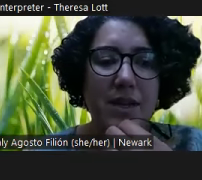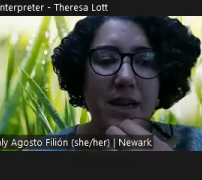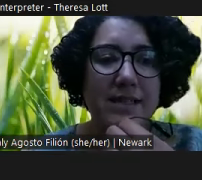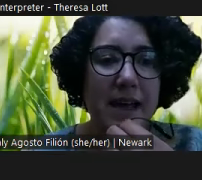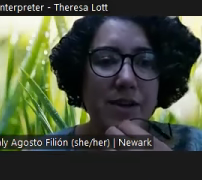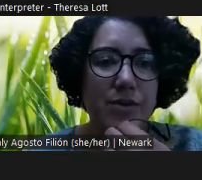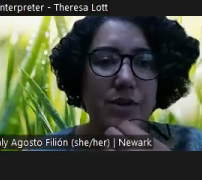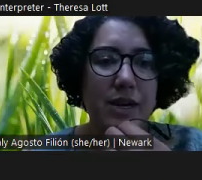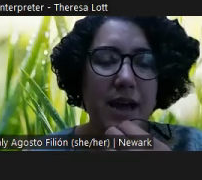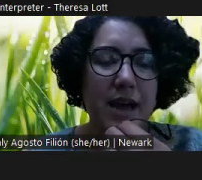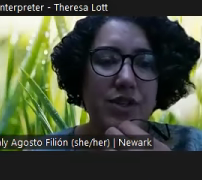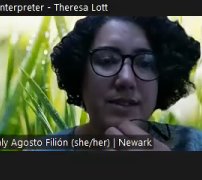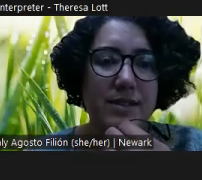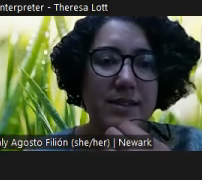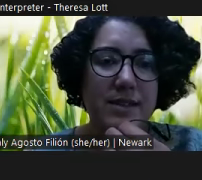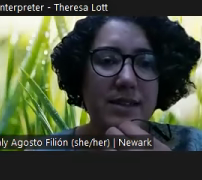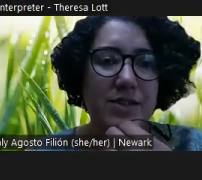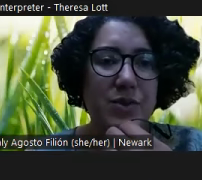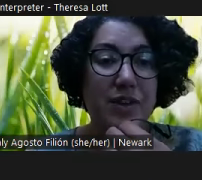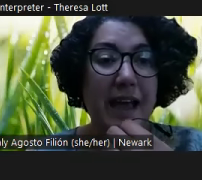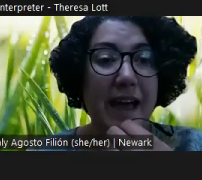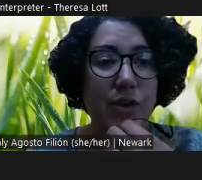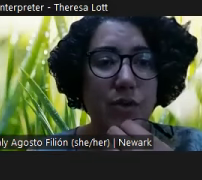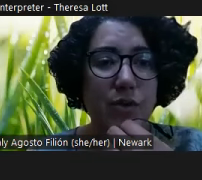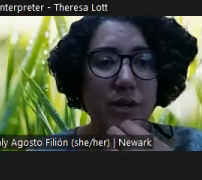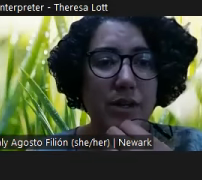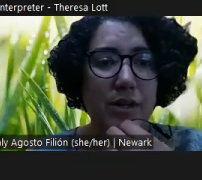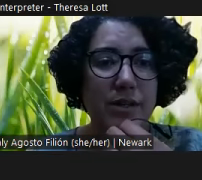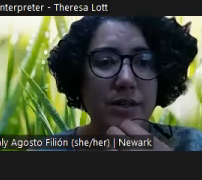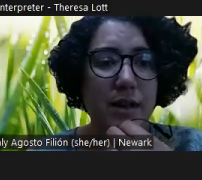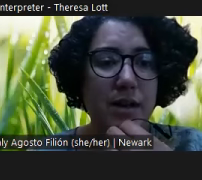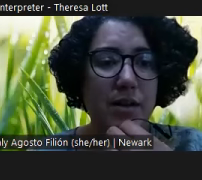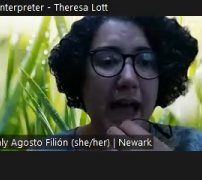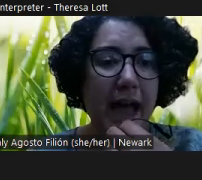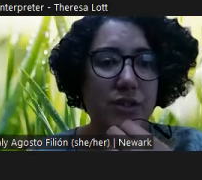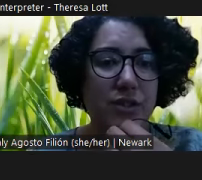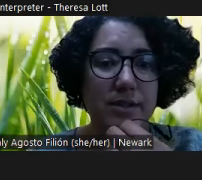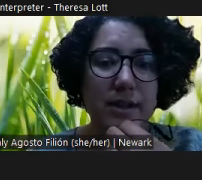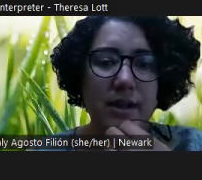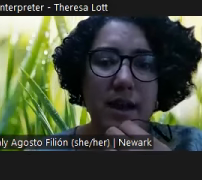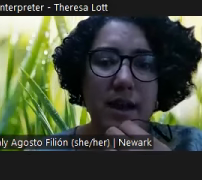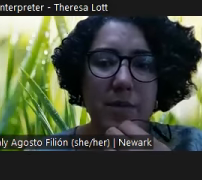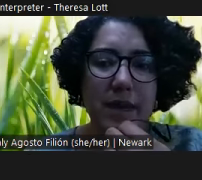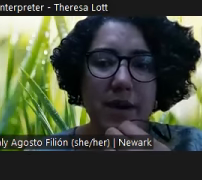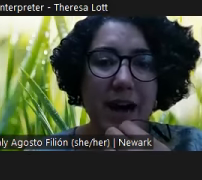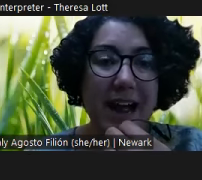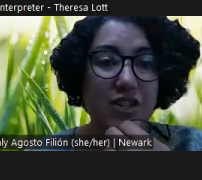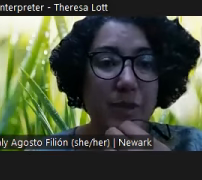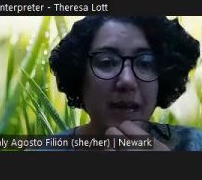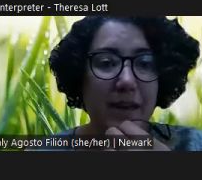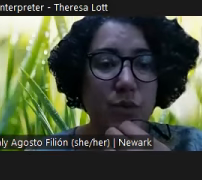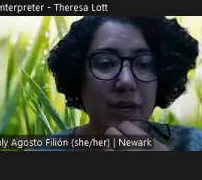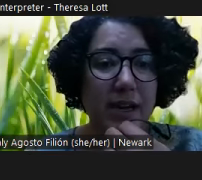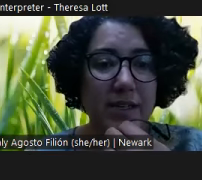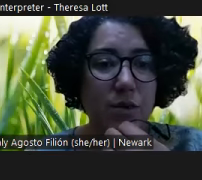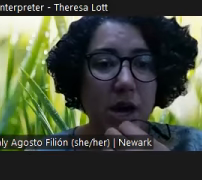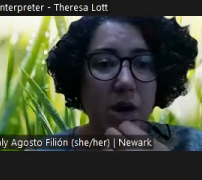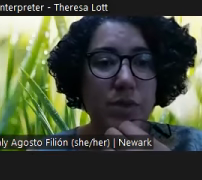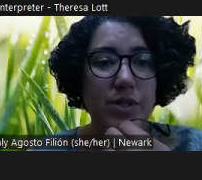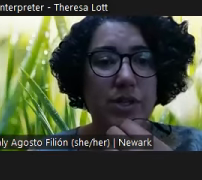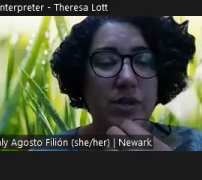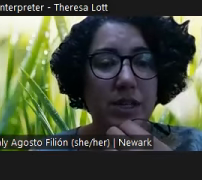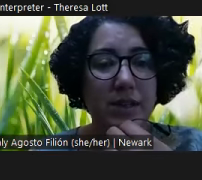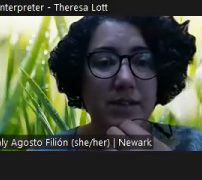So on the next slide, you're going to have a chance to see the sort of categories of actions that our action plan is organized